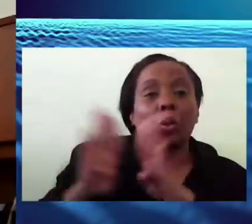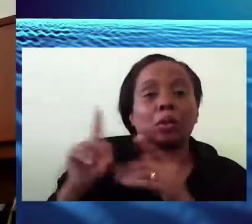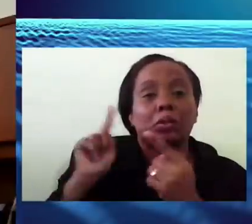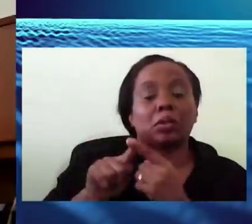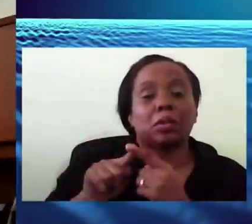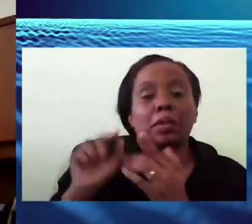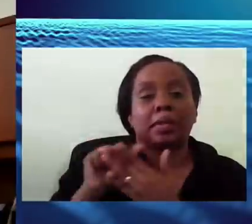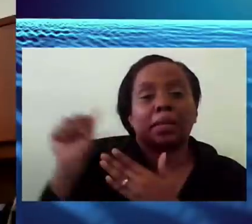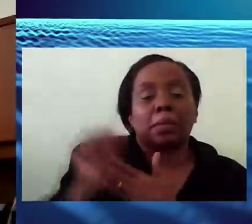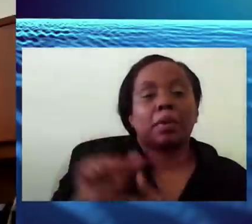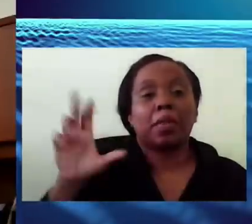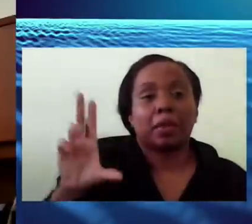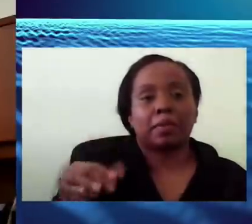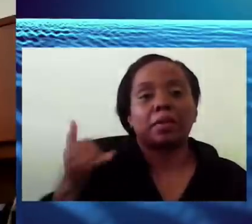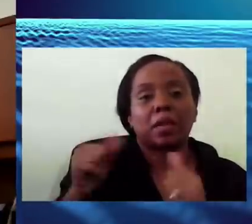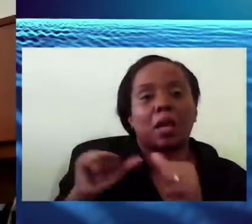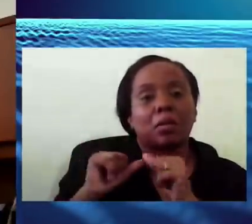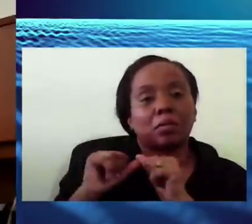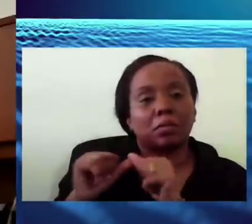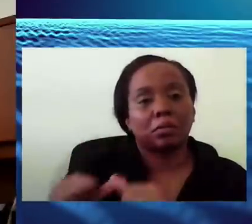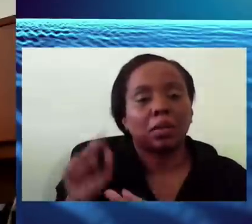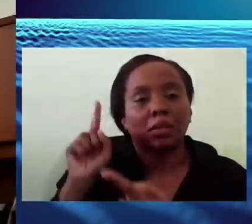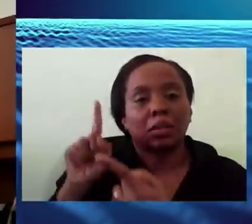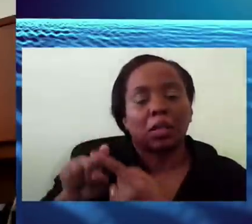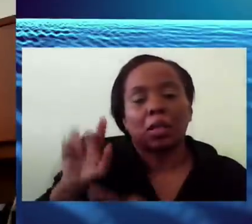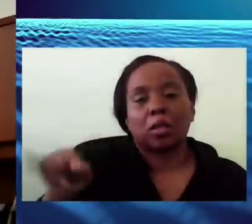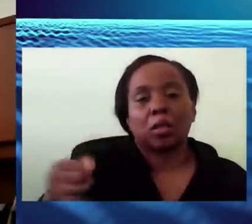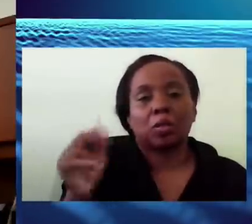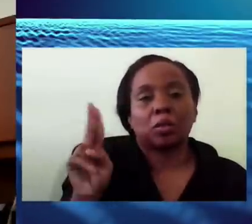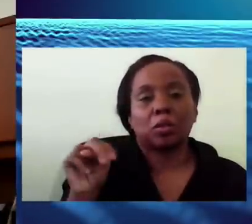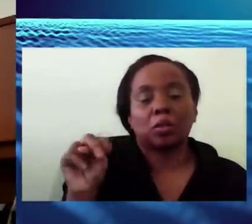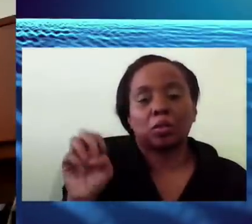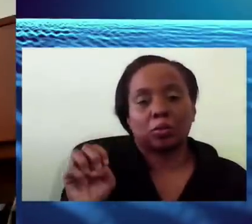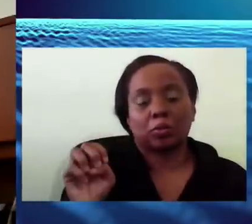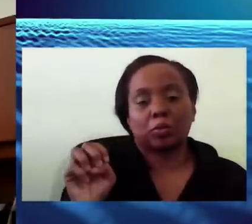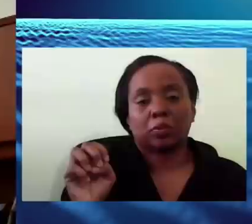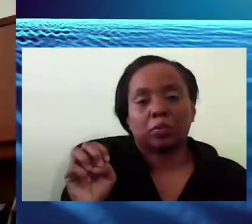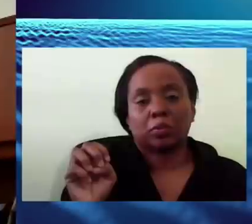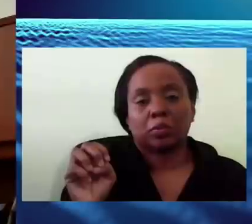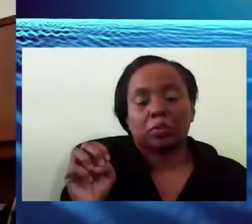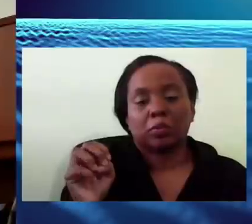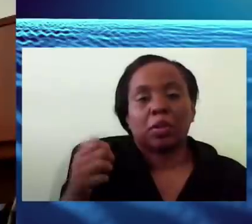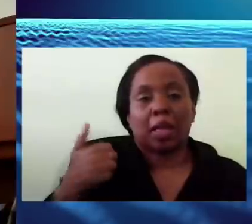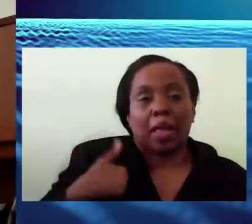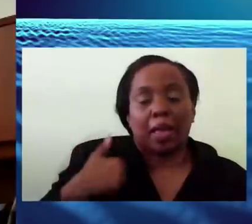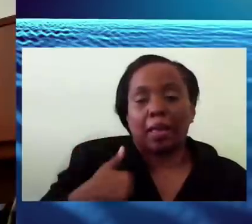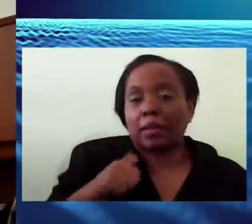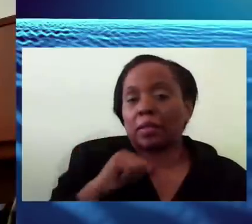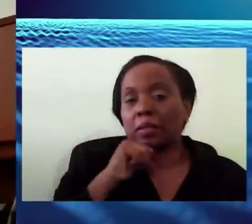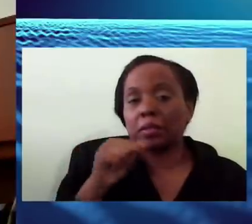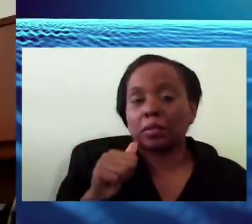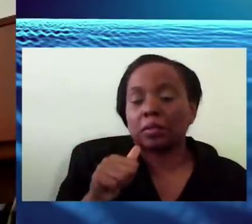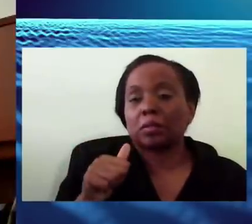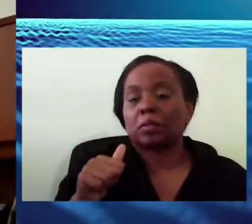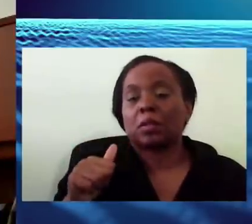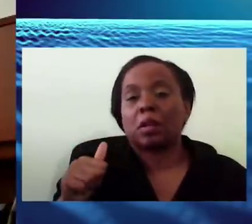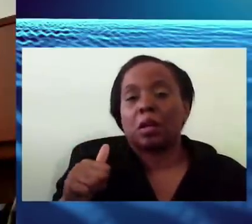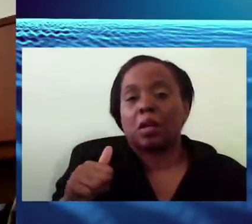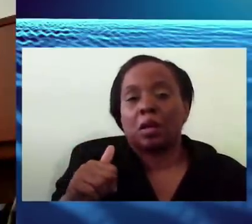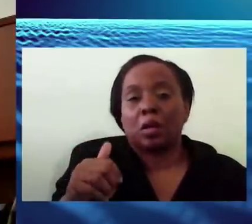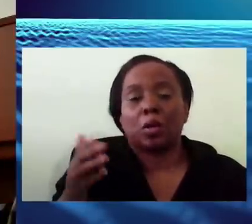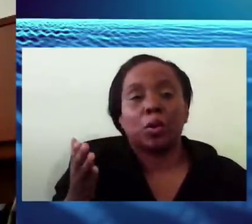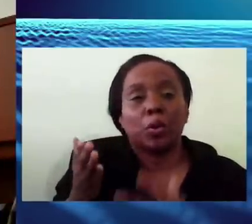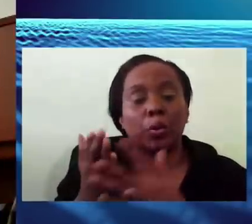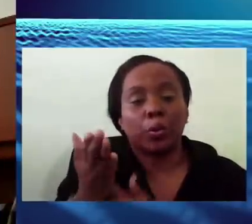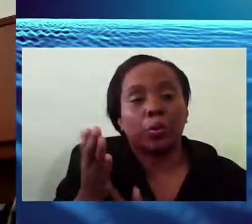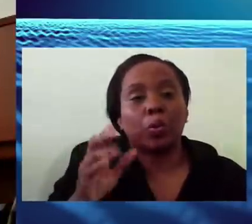that extending through June. And so the Canadian market, they continue to travel not through direct routes anymore on Air Canada or